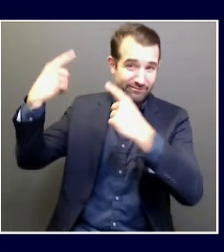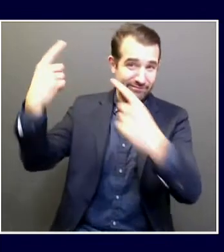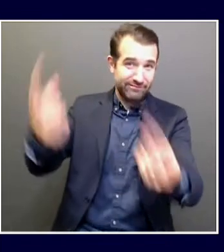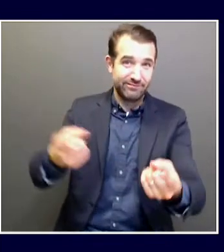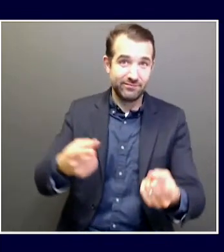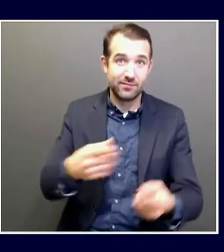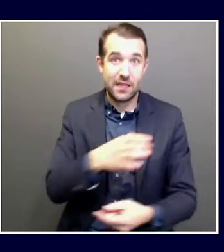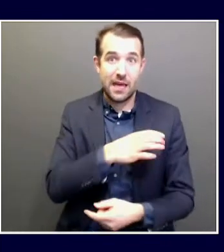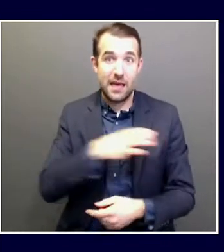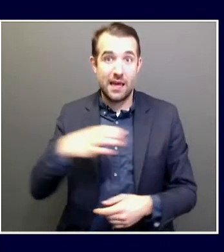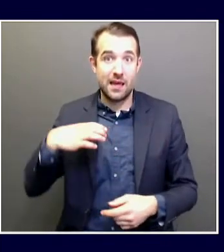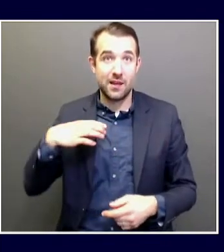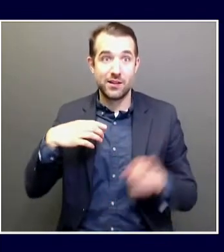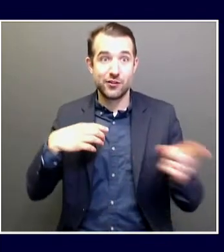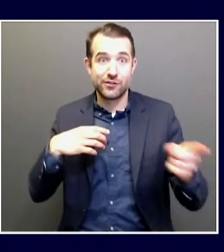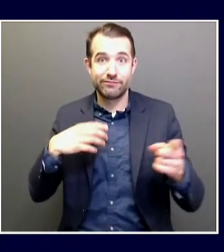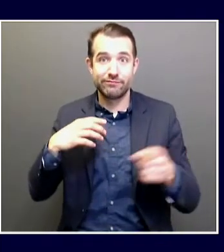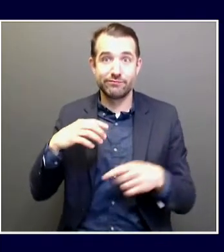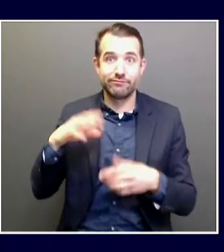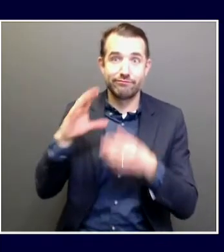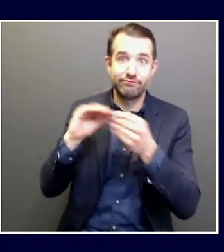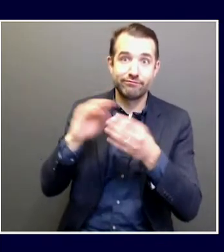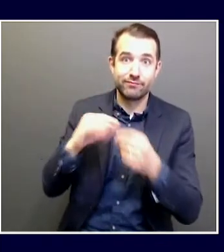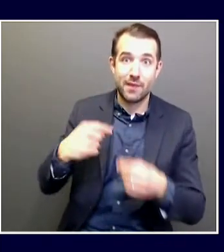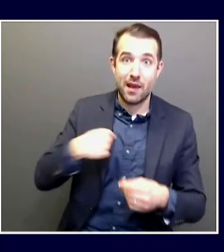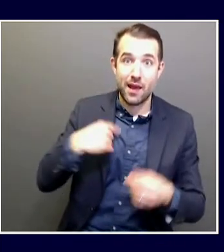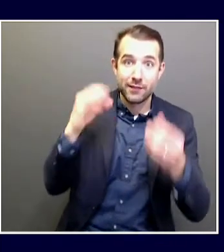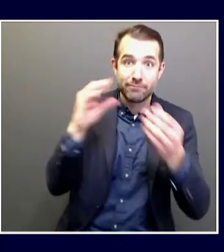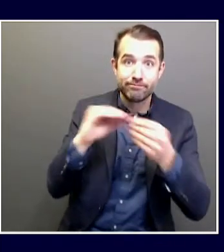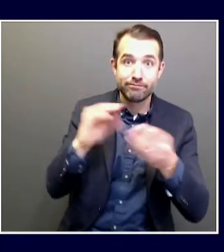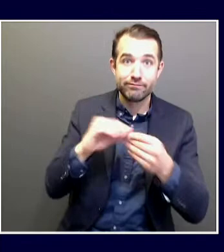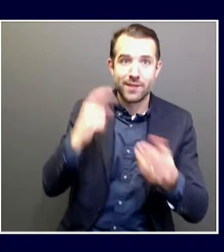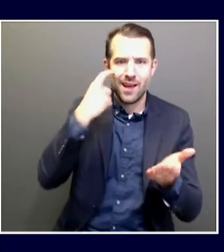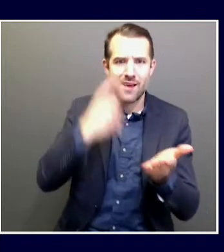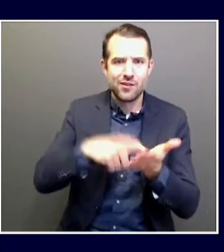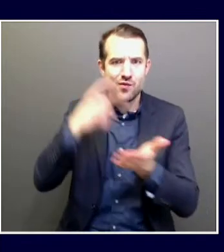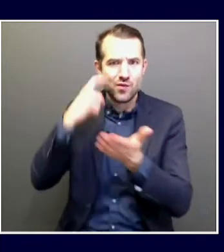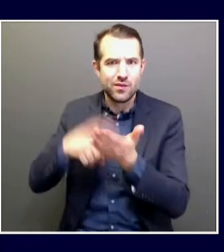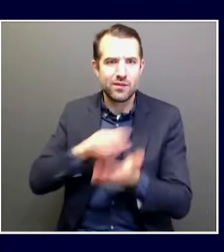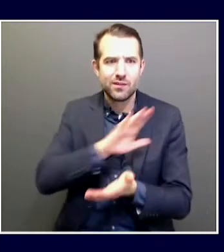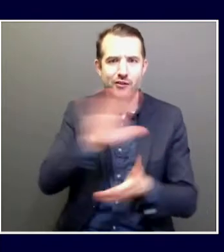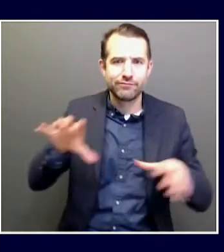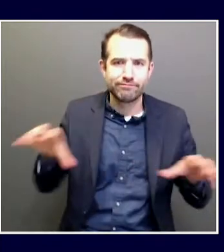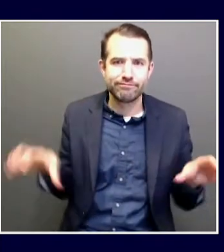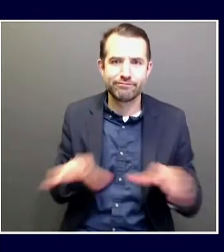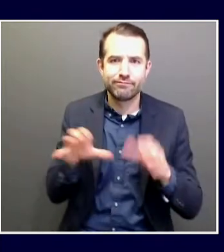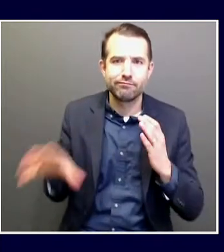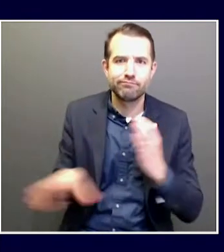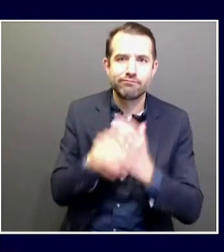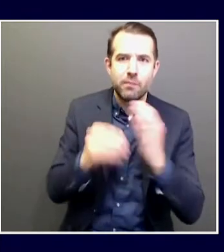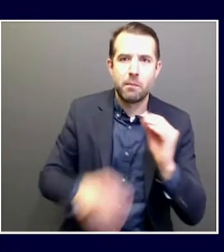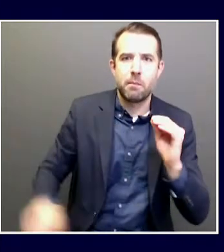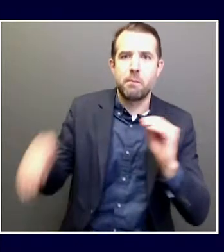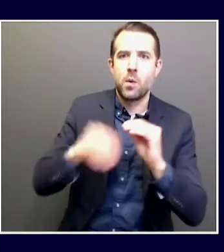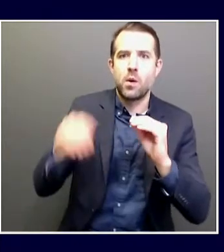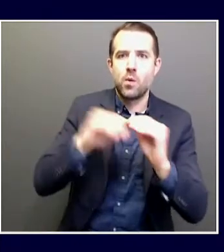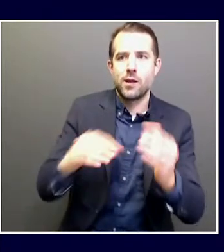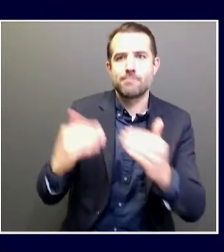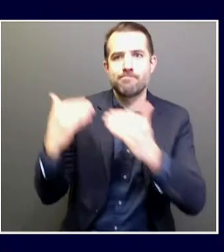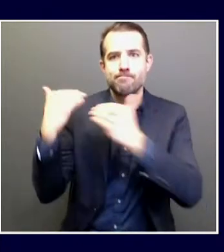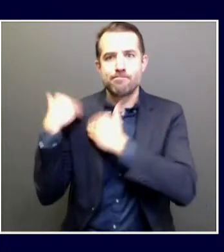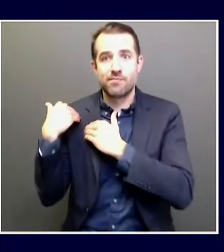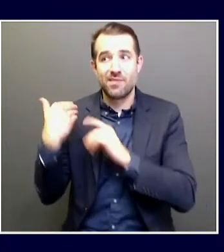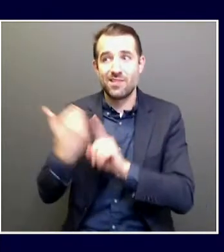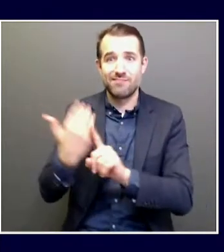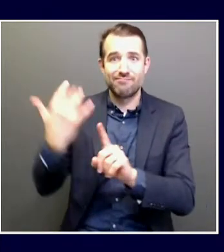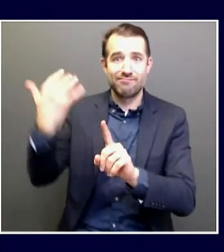about, their role is only expanding. National Guard members were active in the early days, helping us get